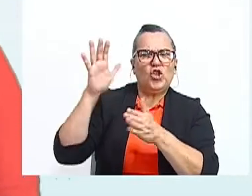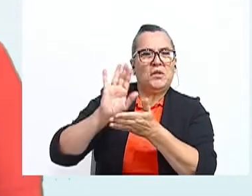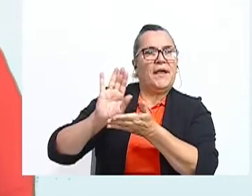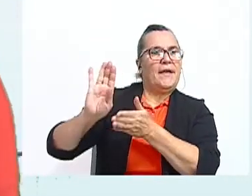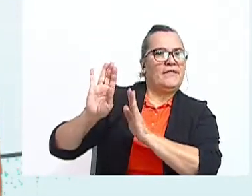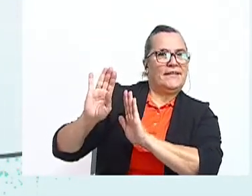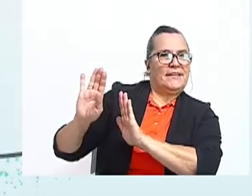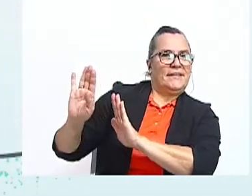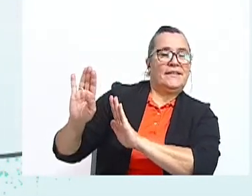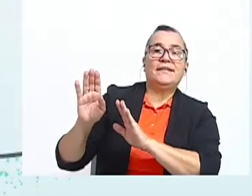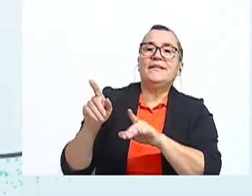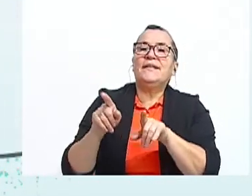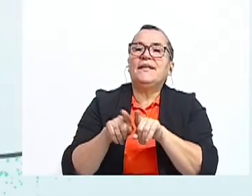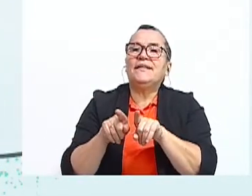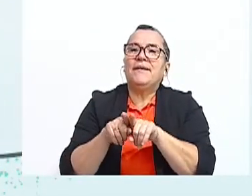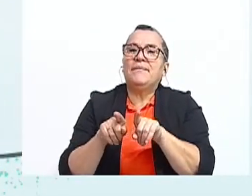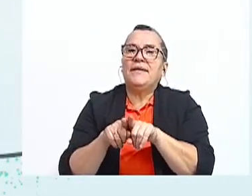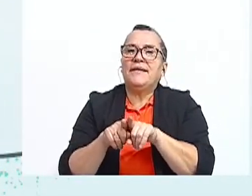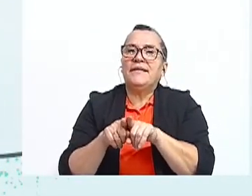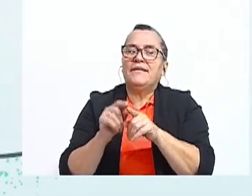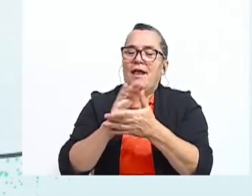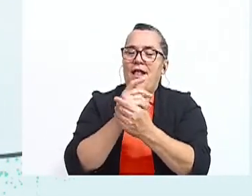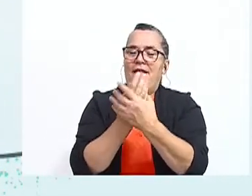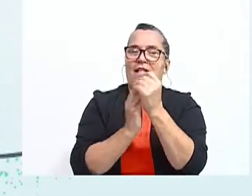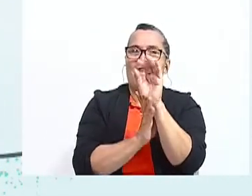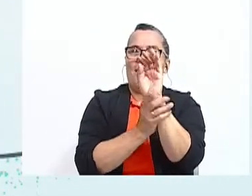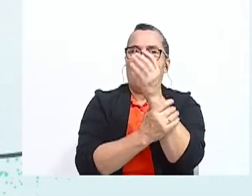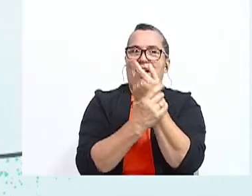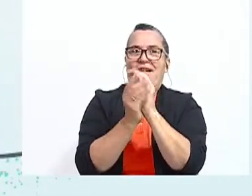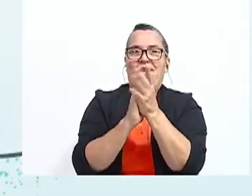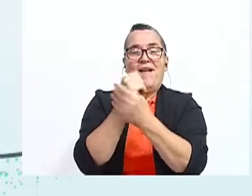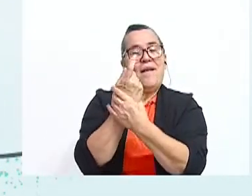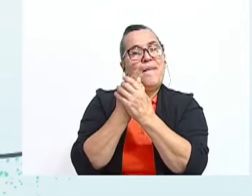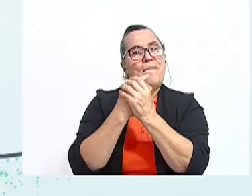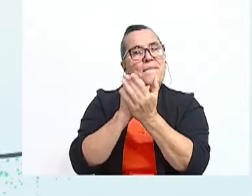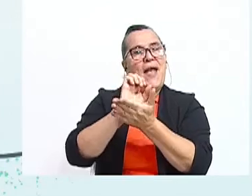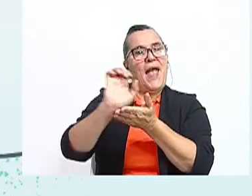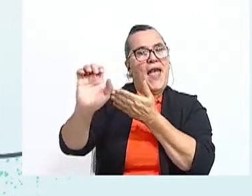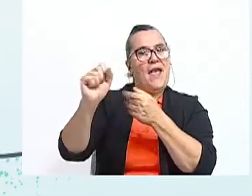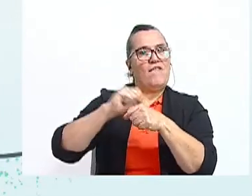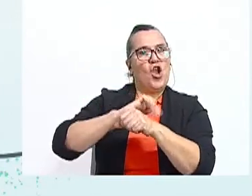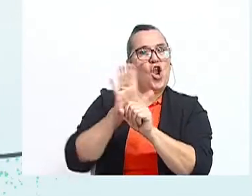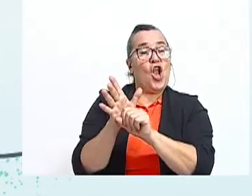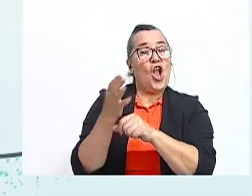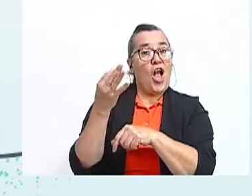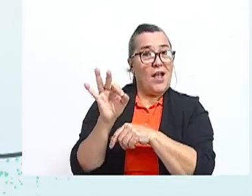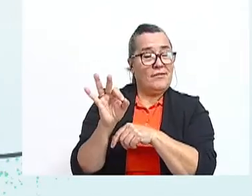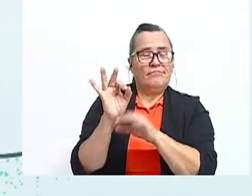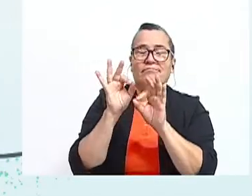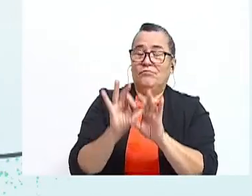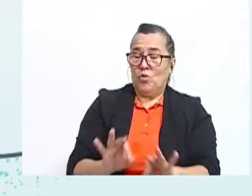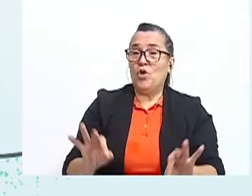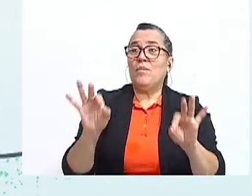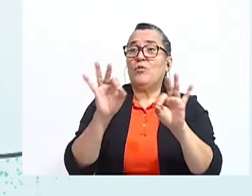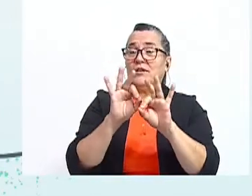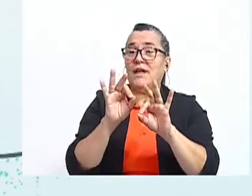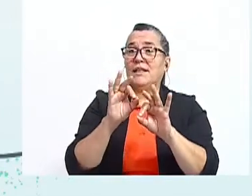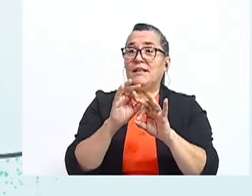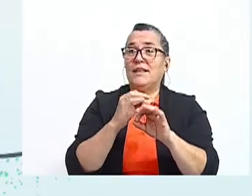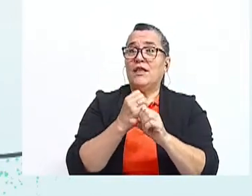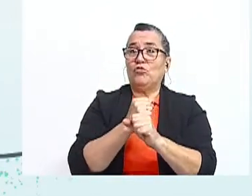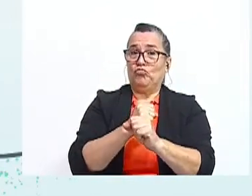noises, and wash your hands to prevent COVID-19, which is very important to be safe,